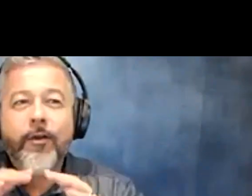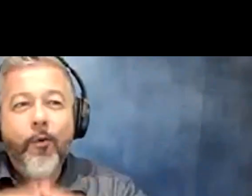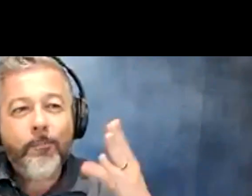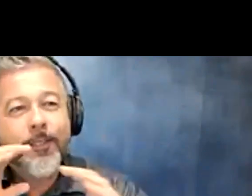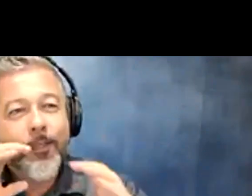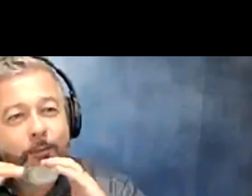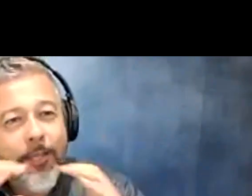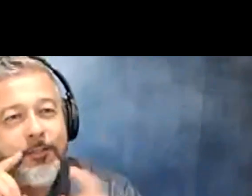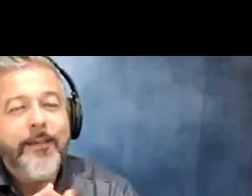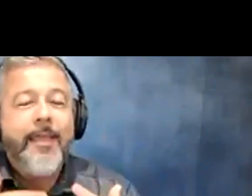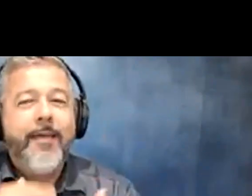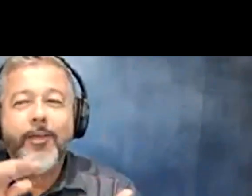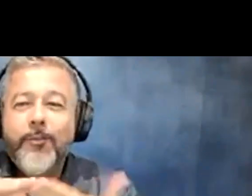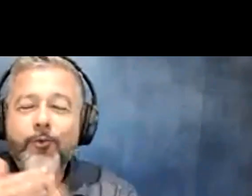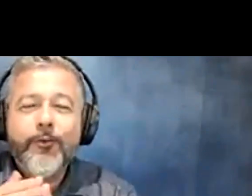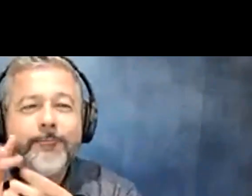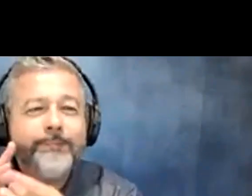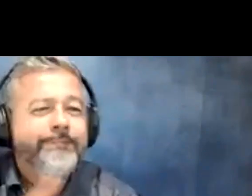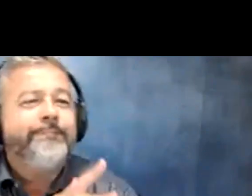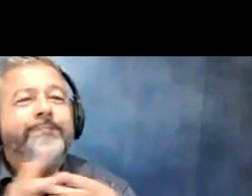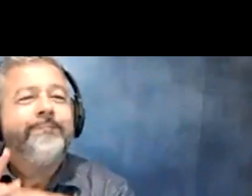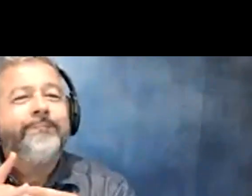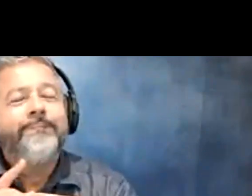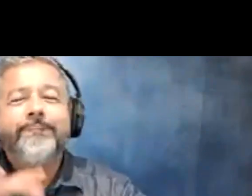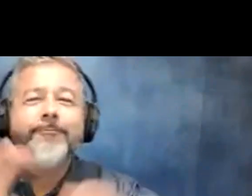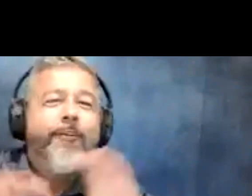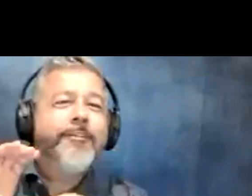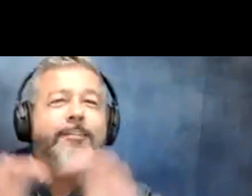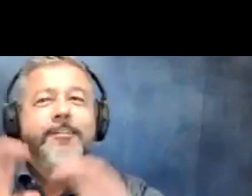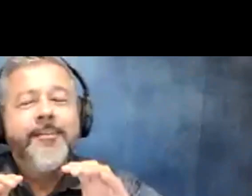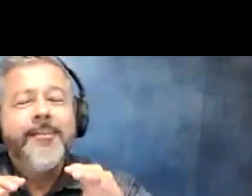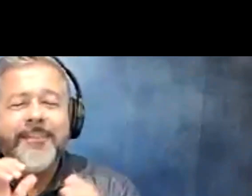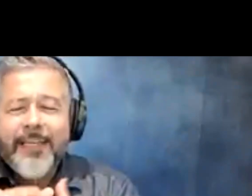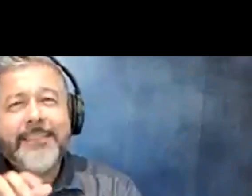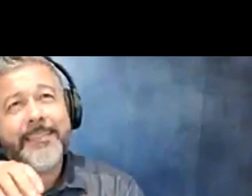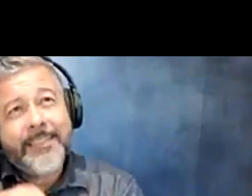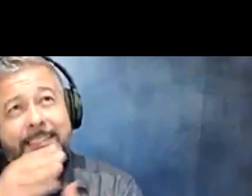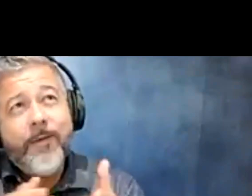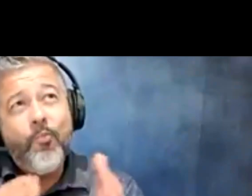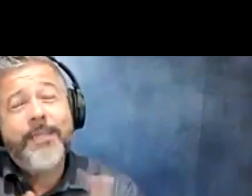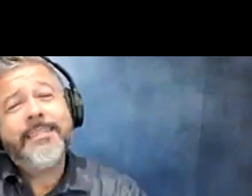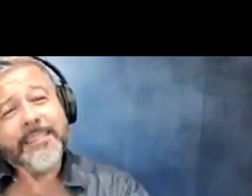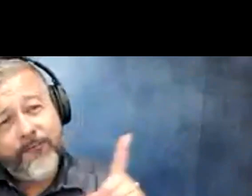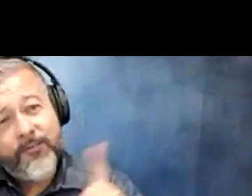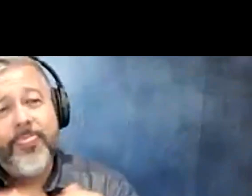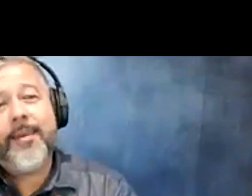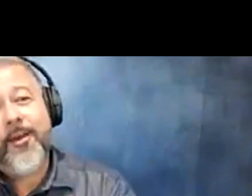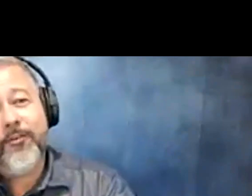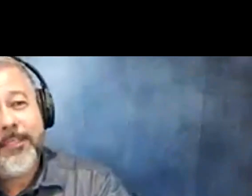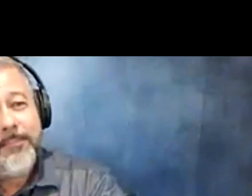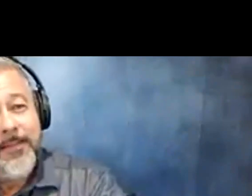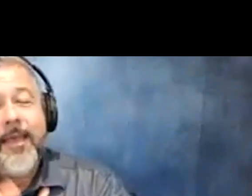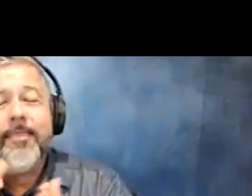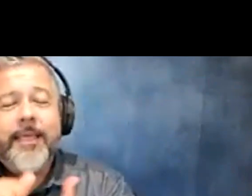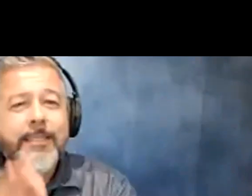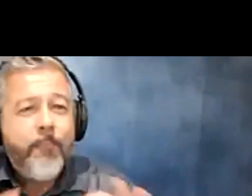community conversations. And it is in some ways different than other disabilities. And it's important that when we're working